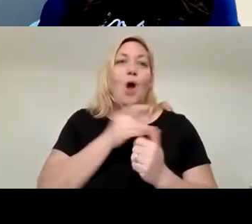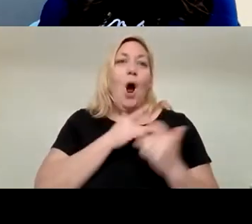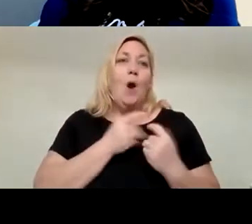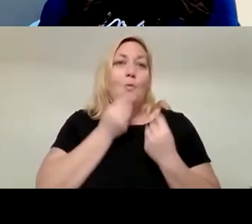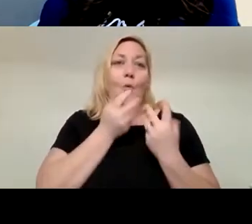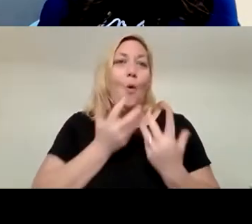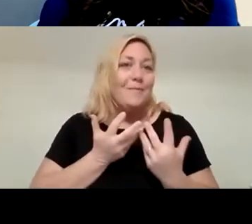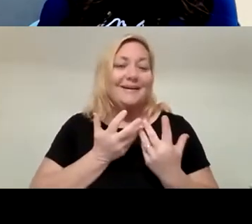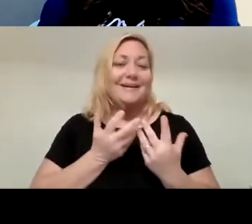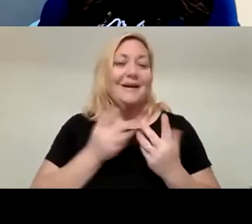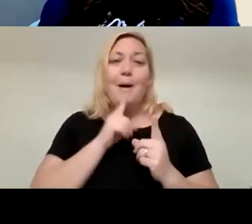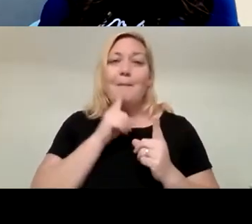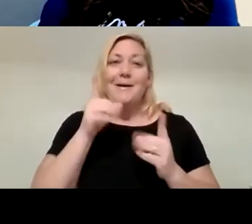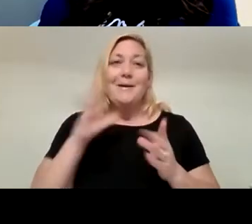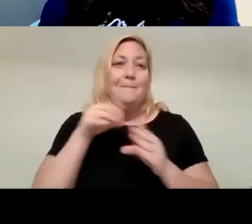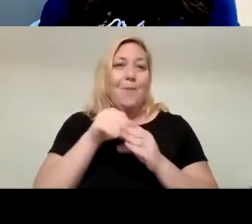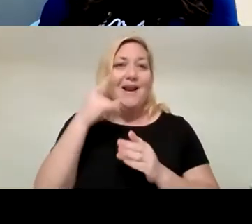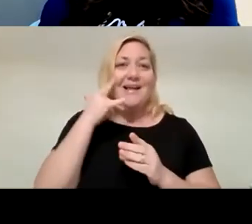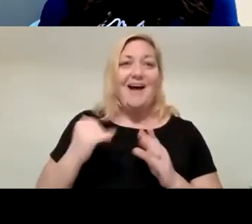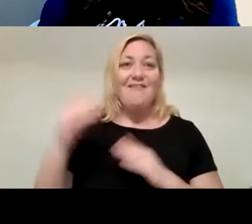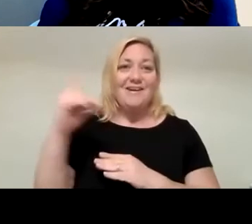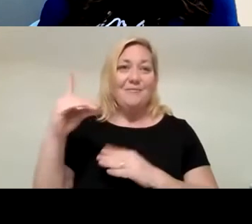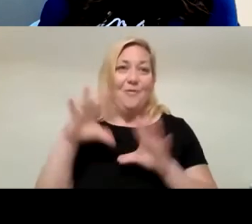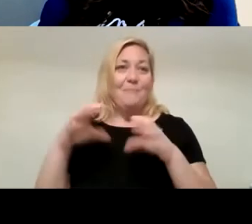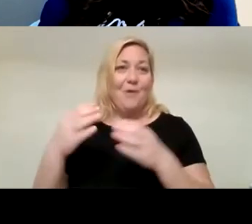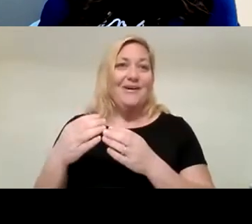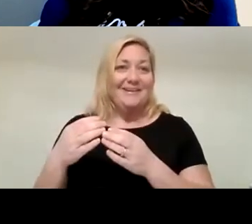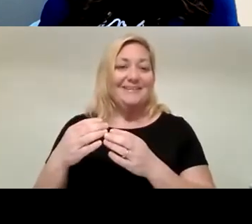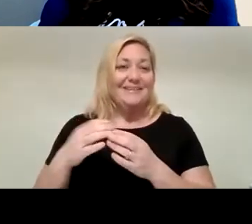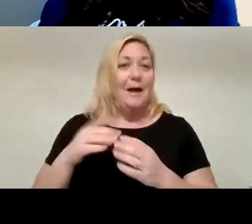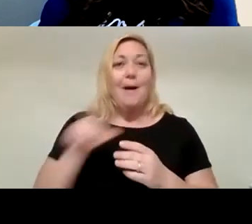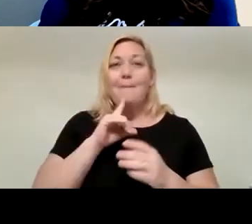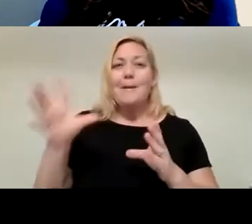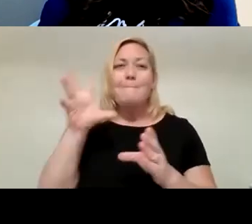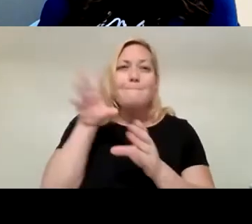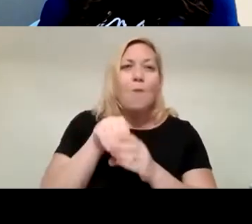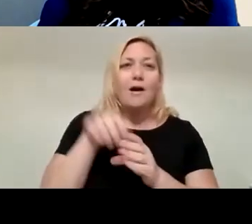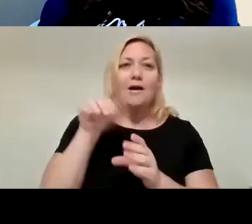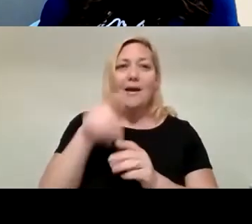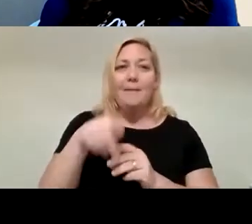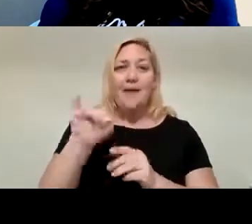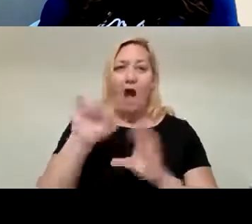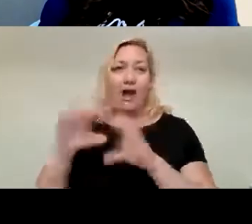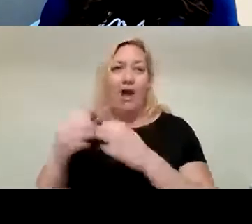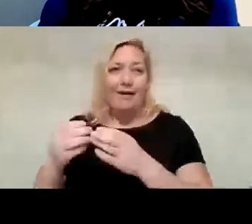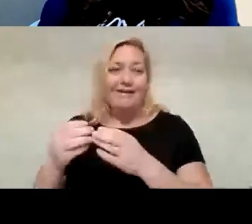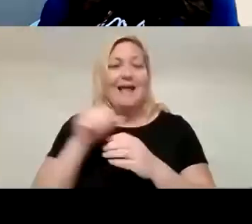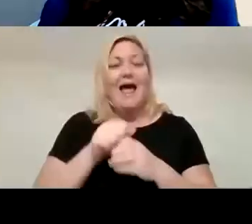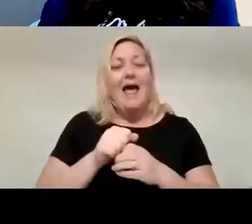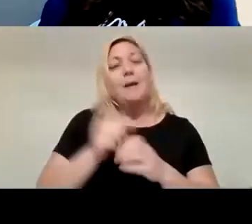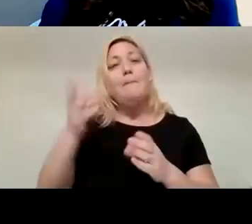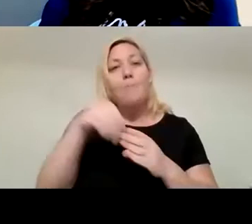about being a part of the California Democratic Party, about being part of the API caucus, and about part of